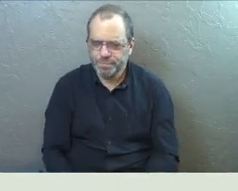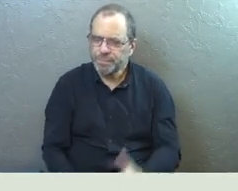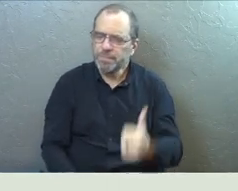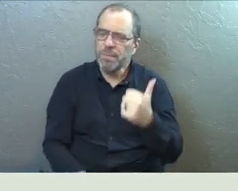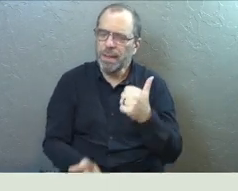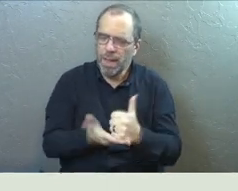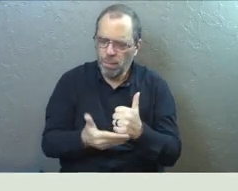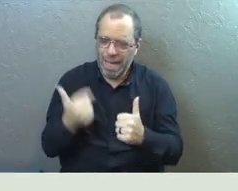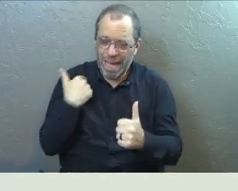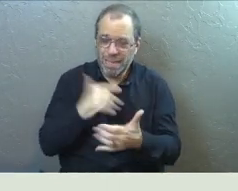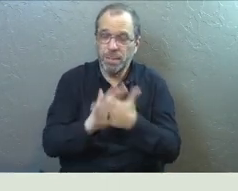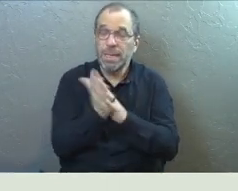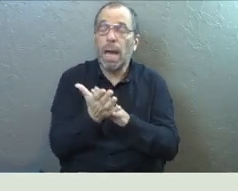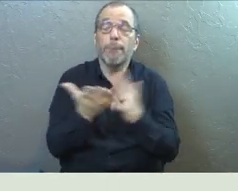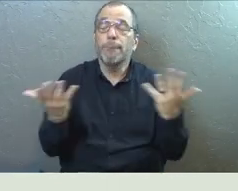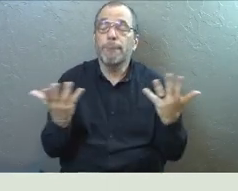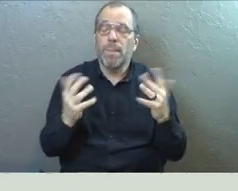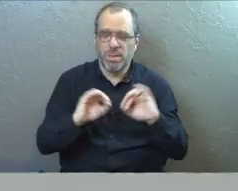Help us be the light of the world.